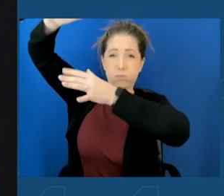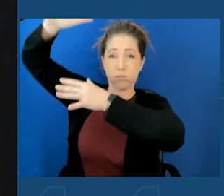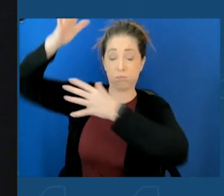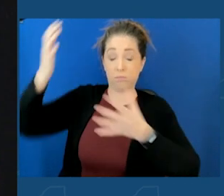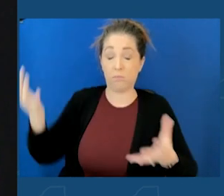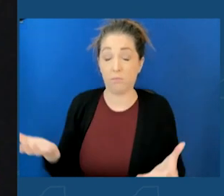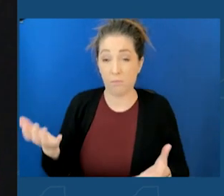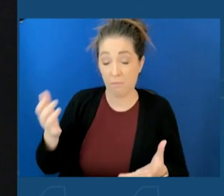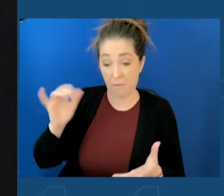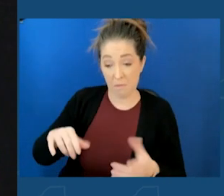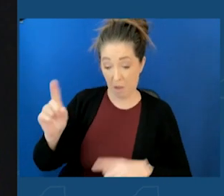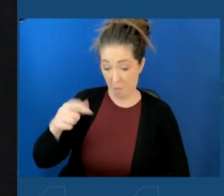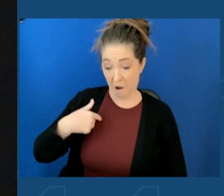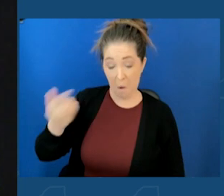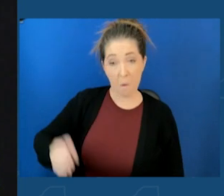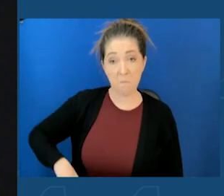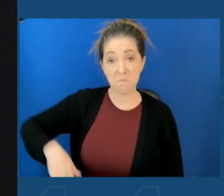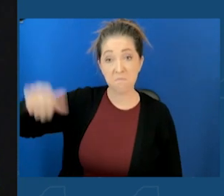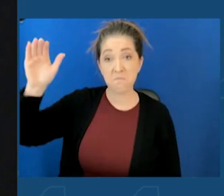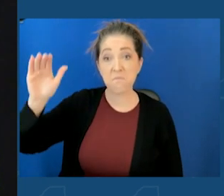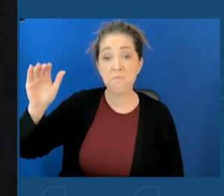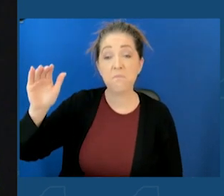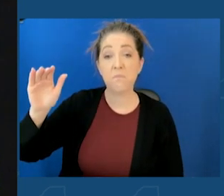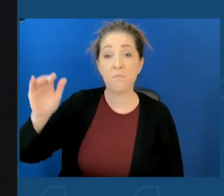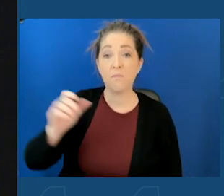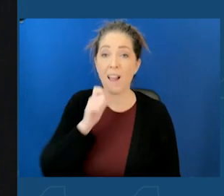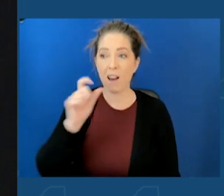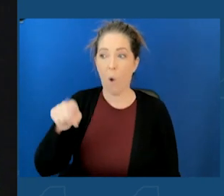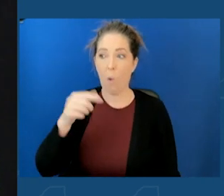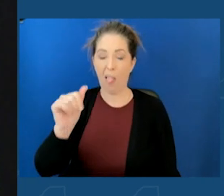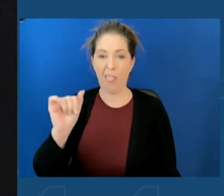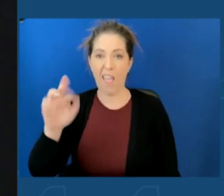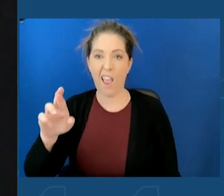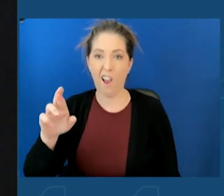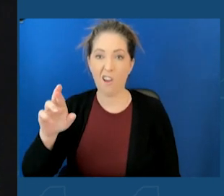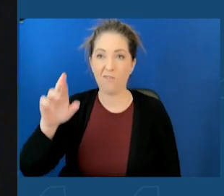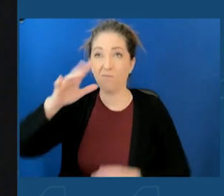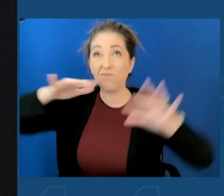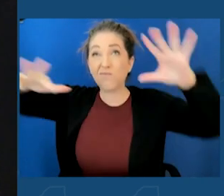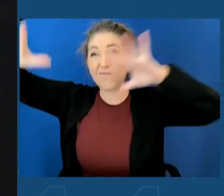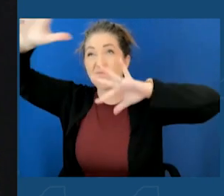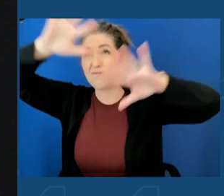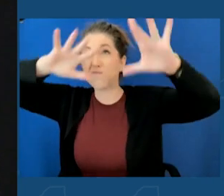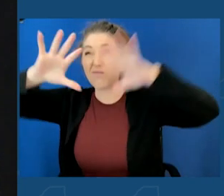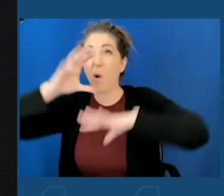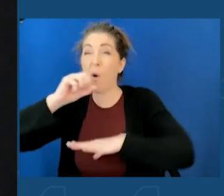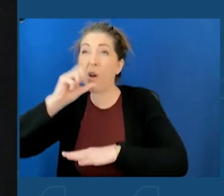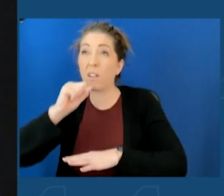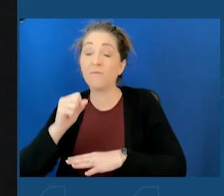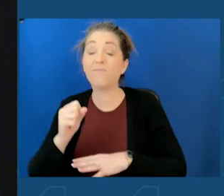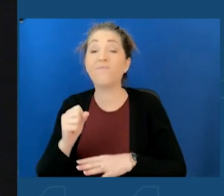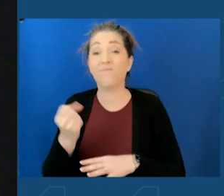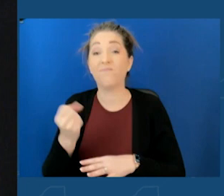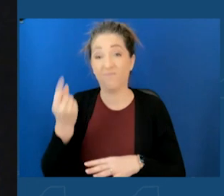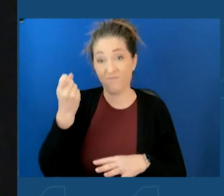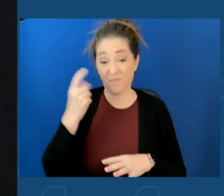I was born. But also not just the air, the water. One of the largest freshwater